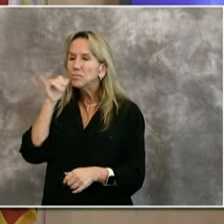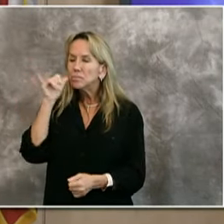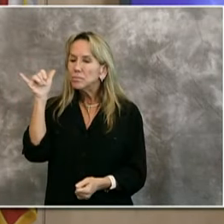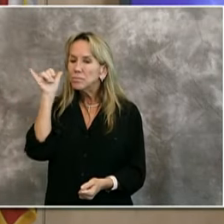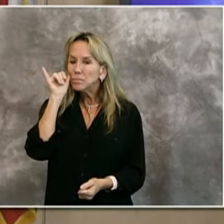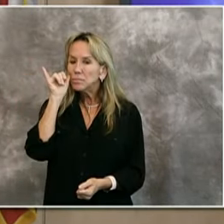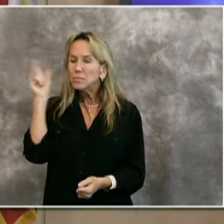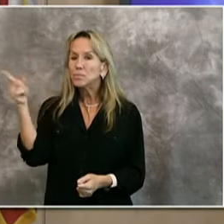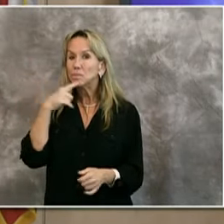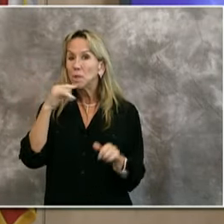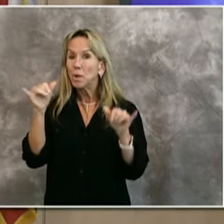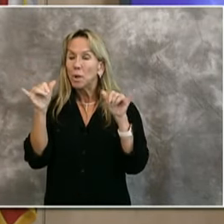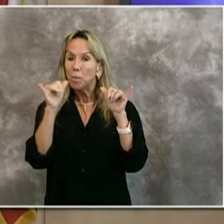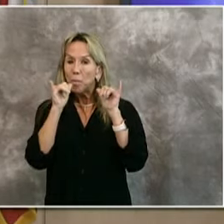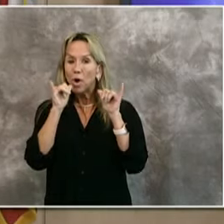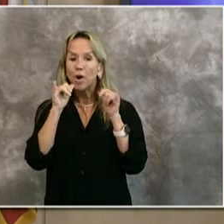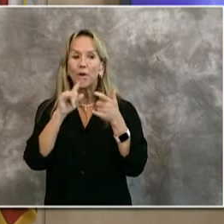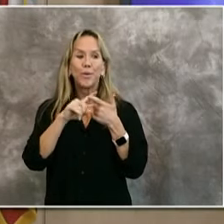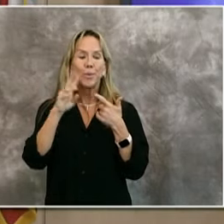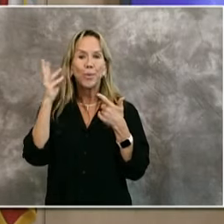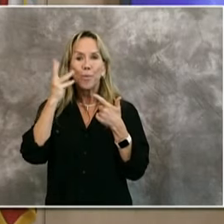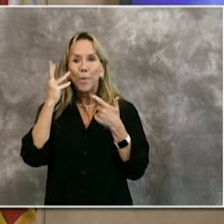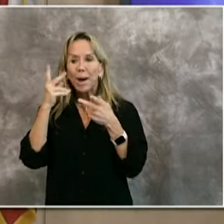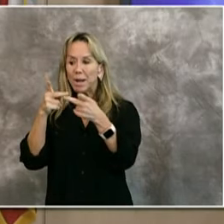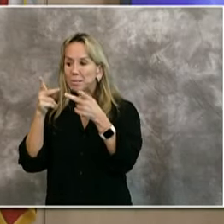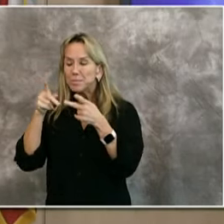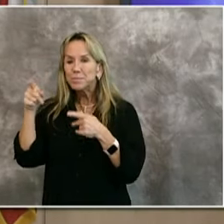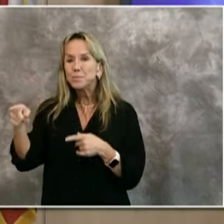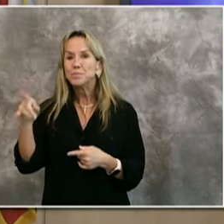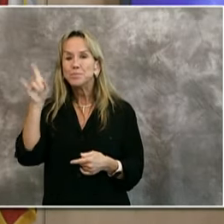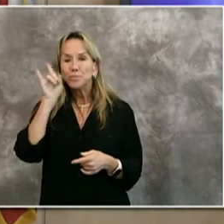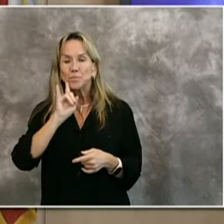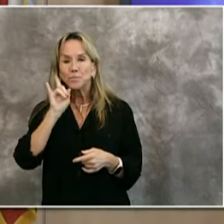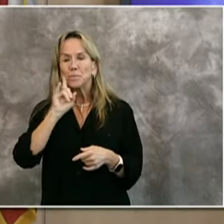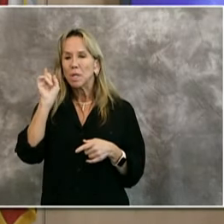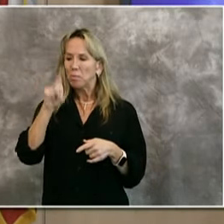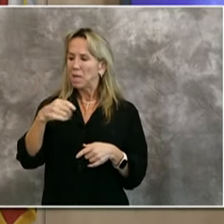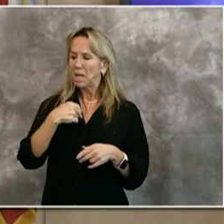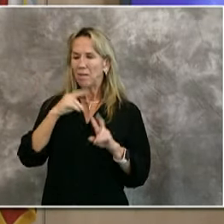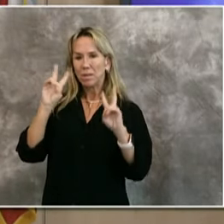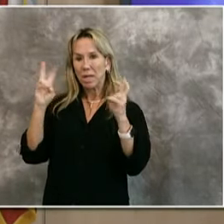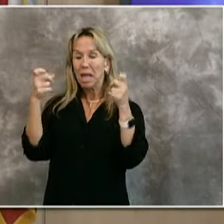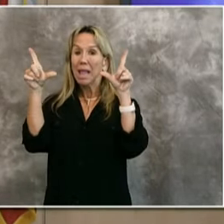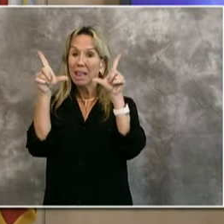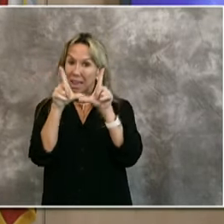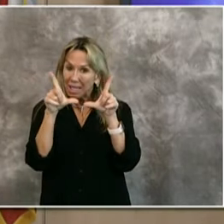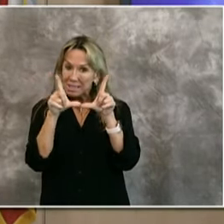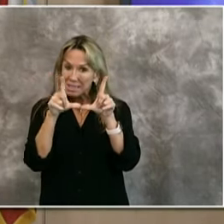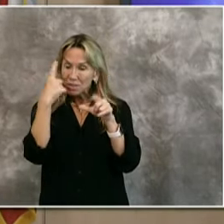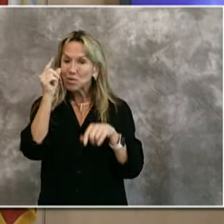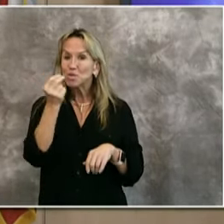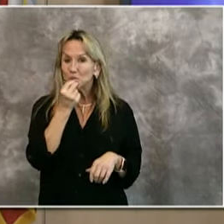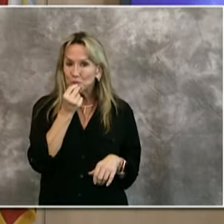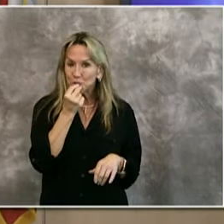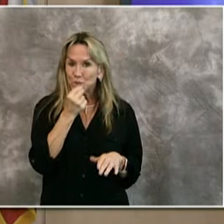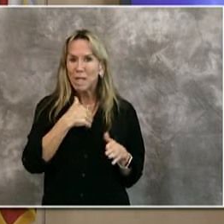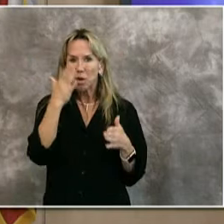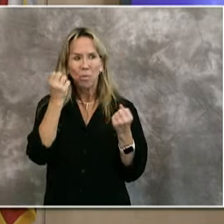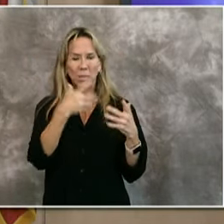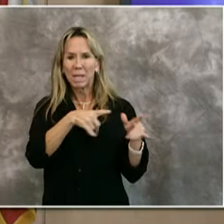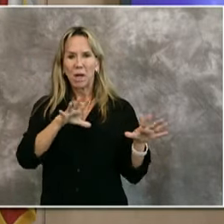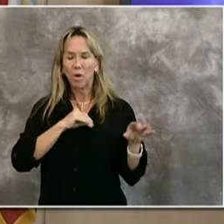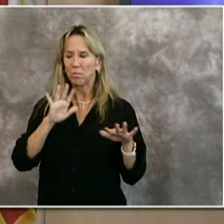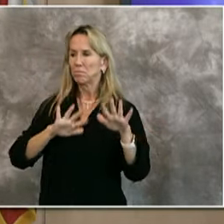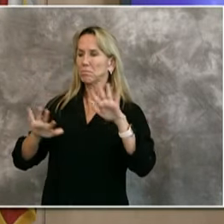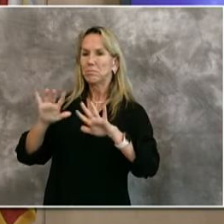that bars, breweries, and wineries that that they have to have a food license, and I know that caught a lot of owners off guard because